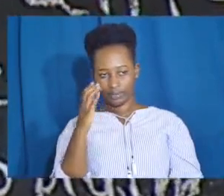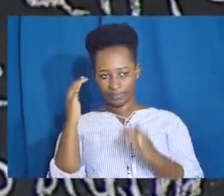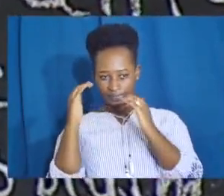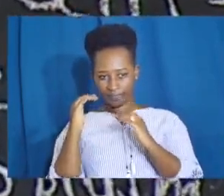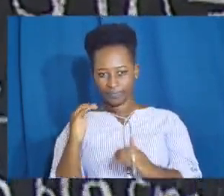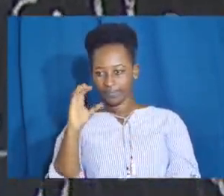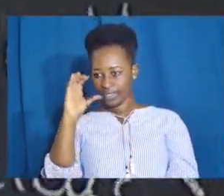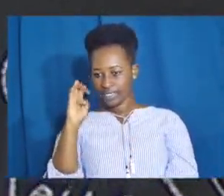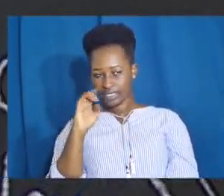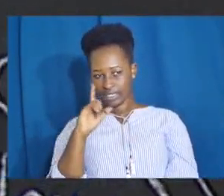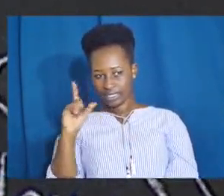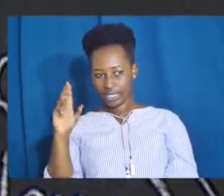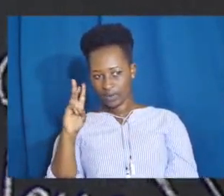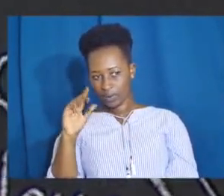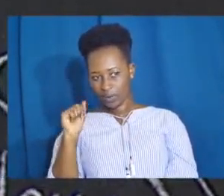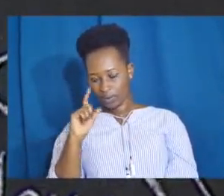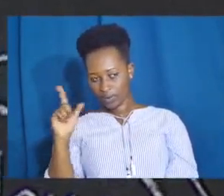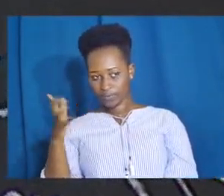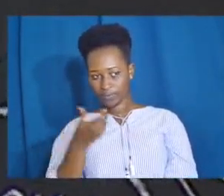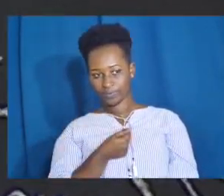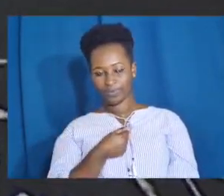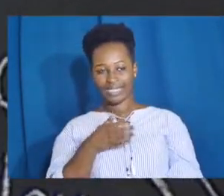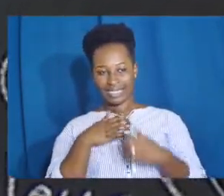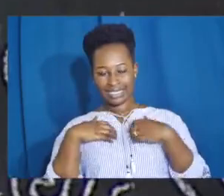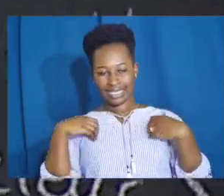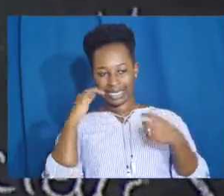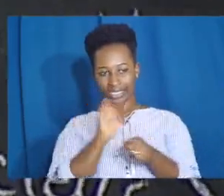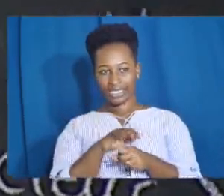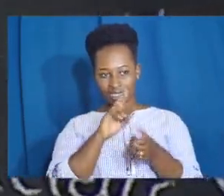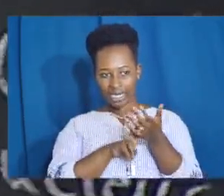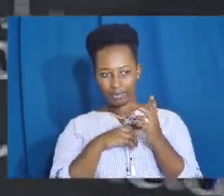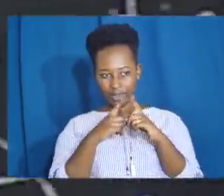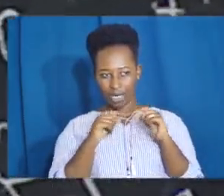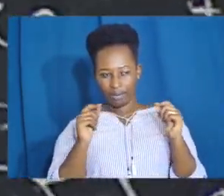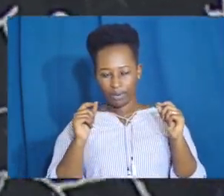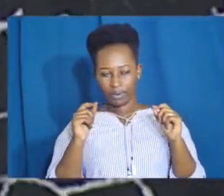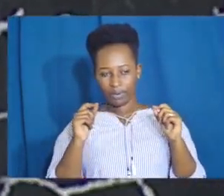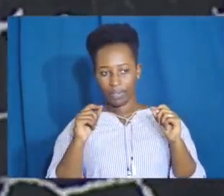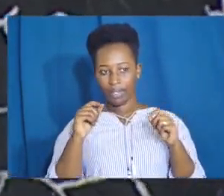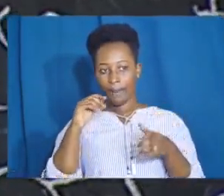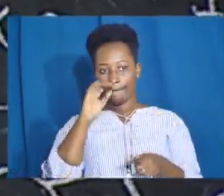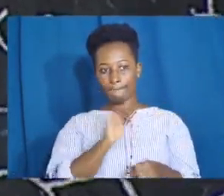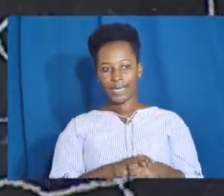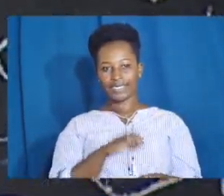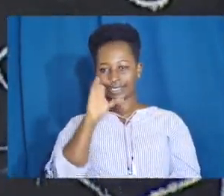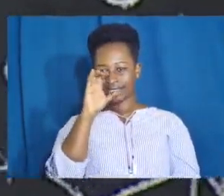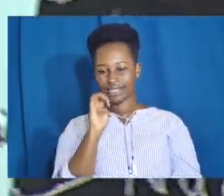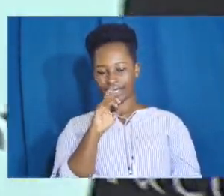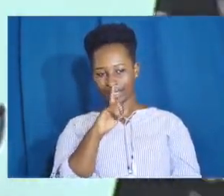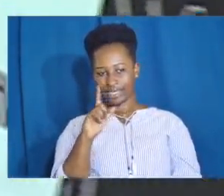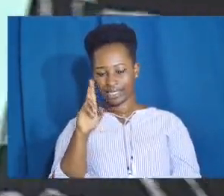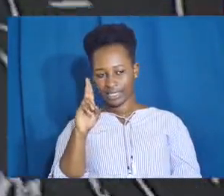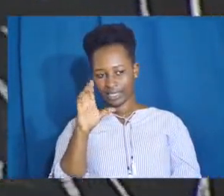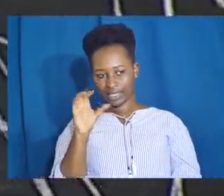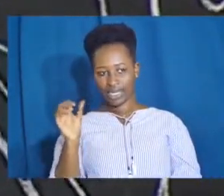It has many cells. If it has many cells, we used the term multicellular. It